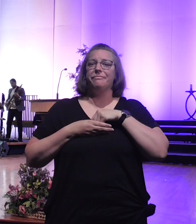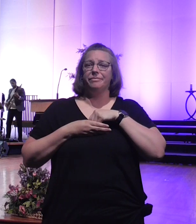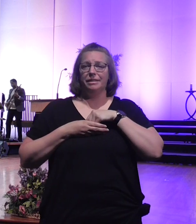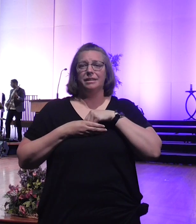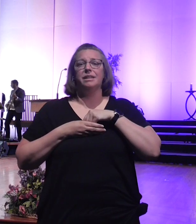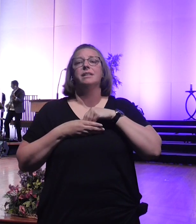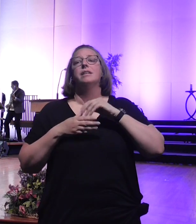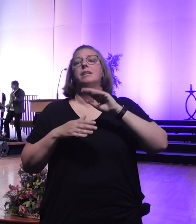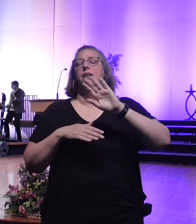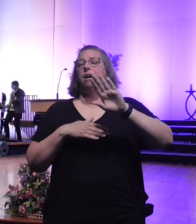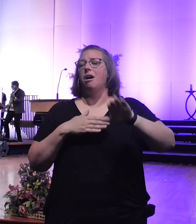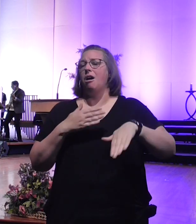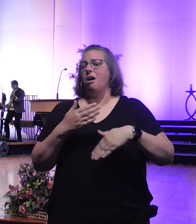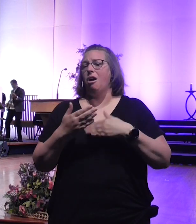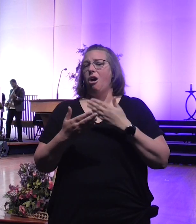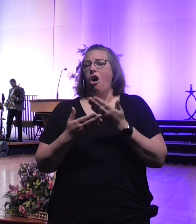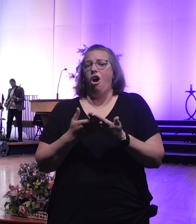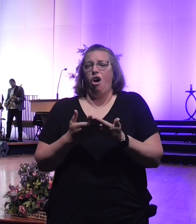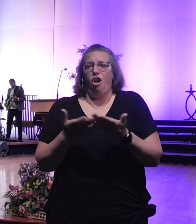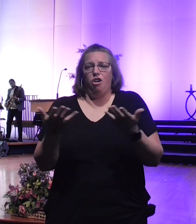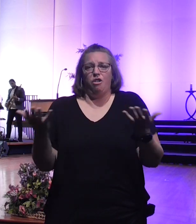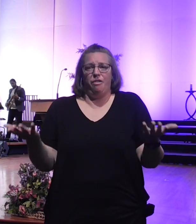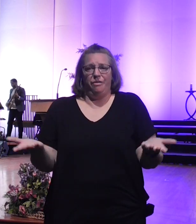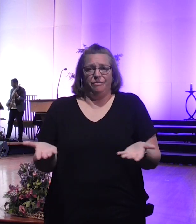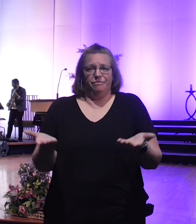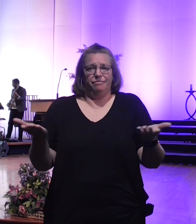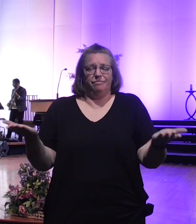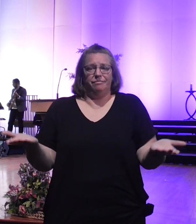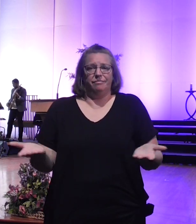all there is,